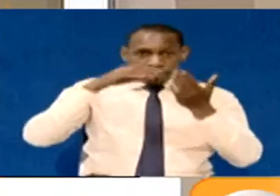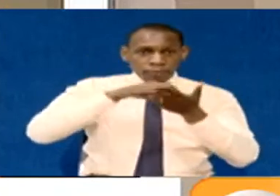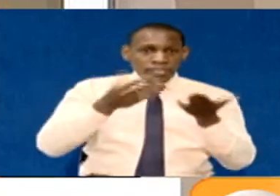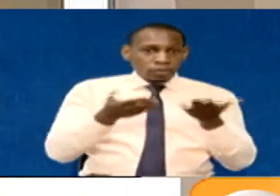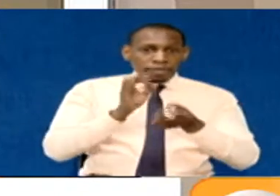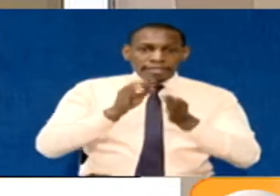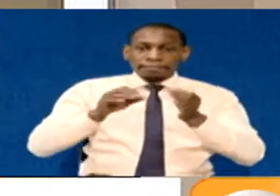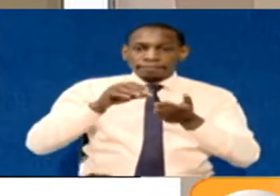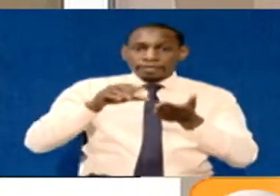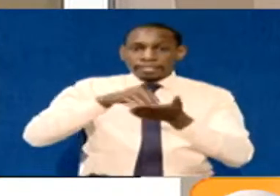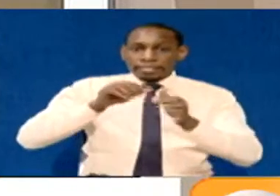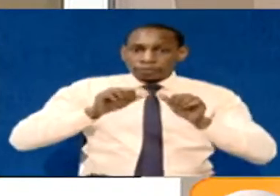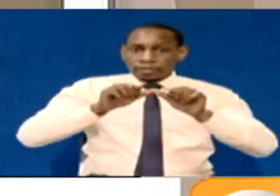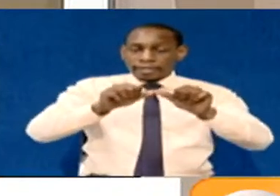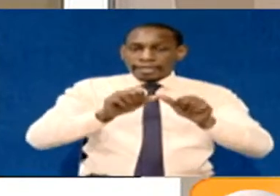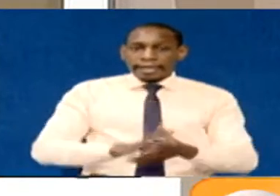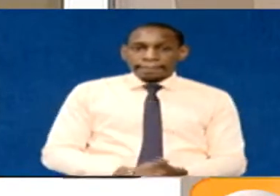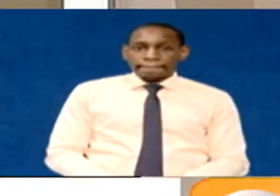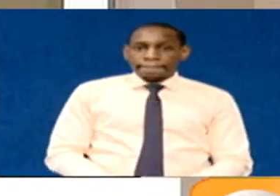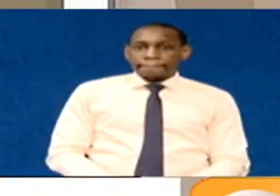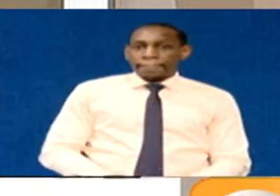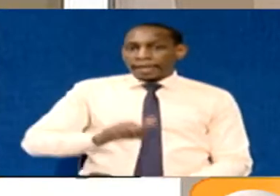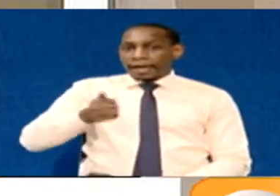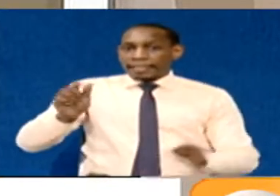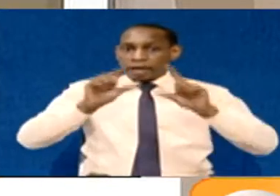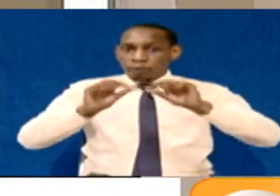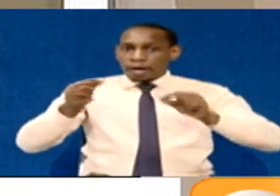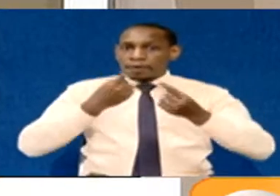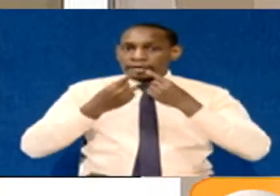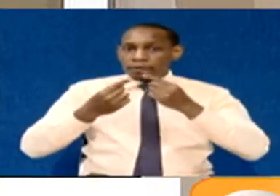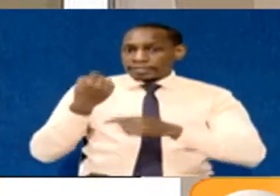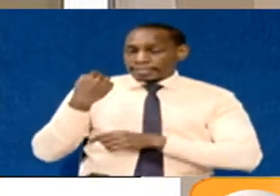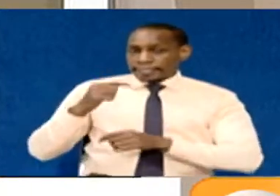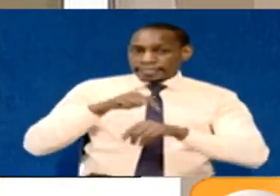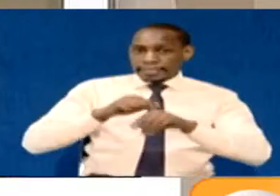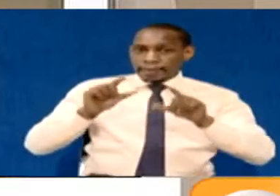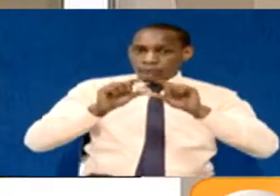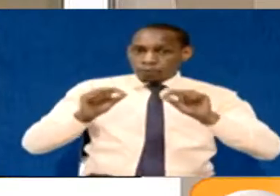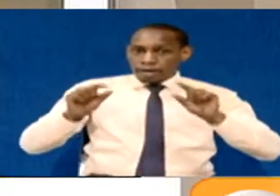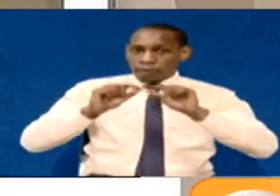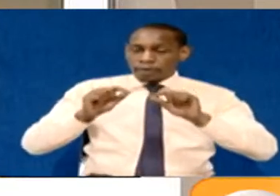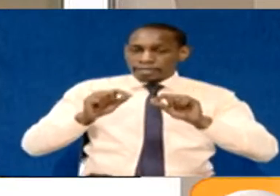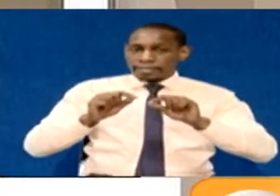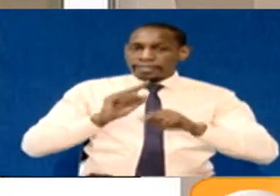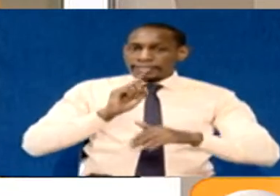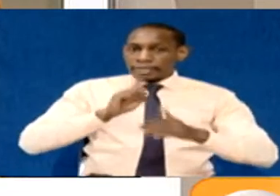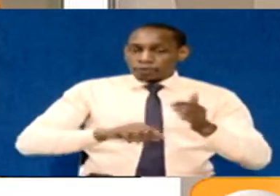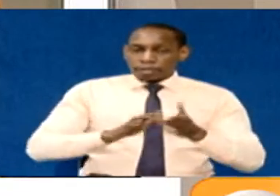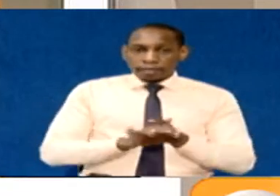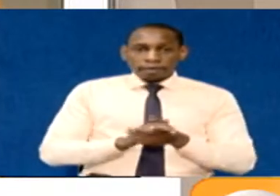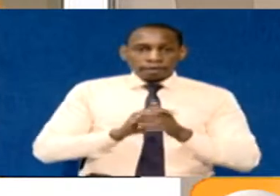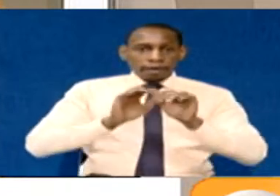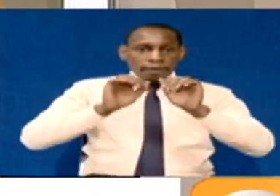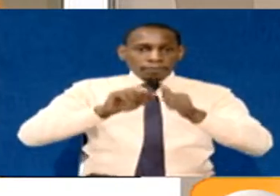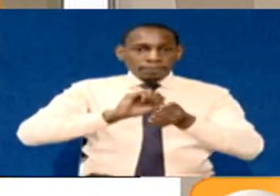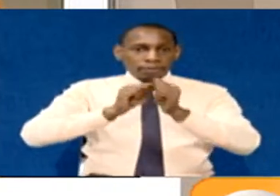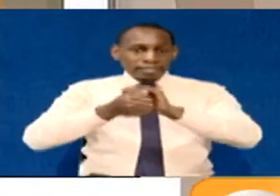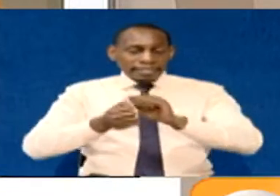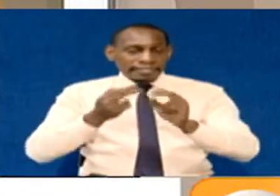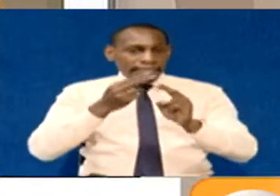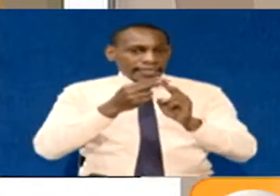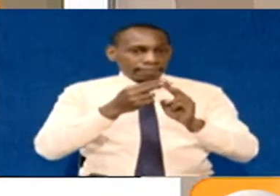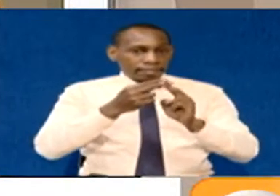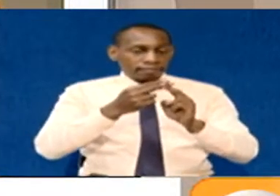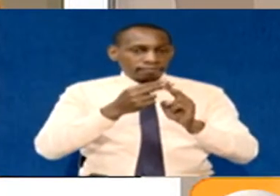is the trend. But something else that he spoke about yesterday was when he mentioned that there could have been some change in the names